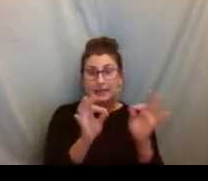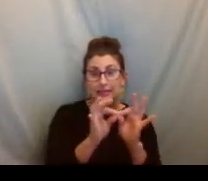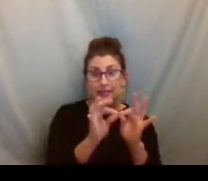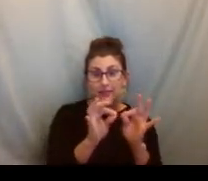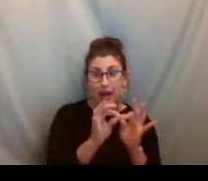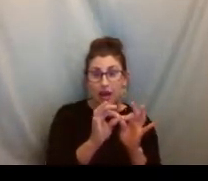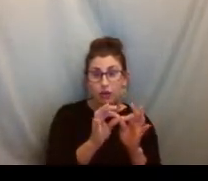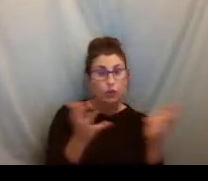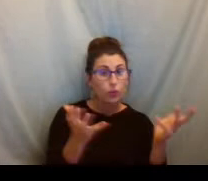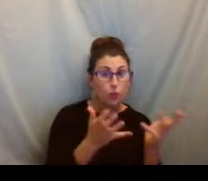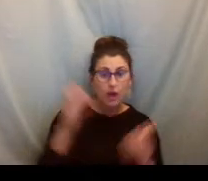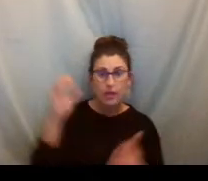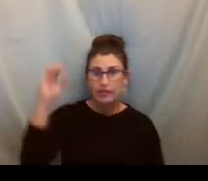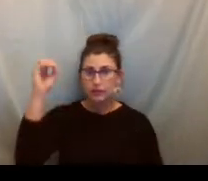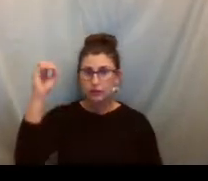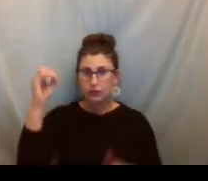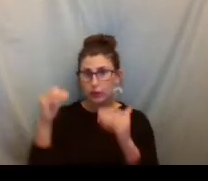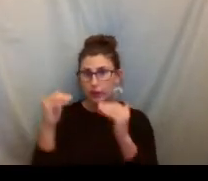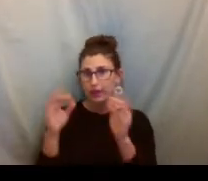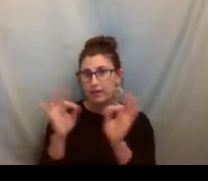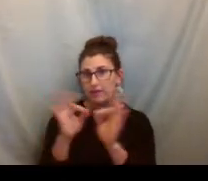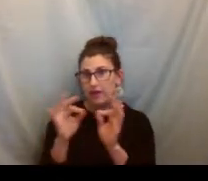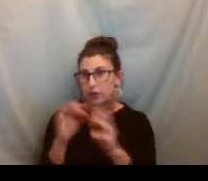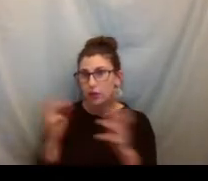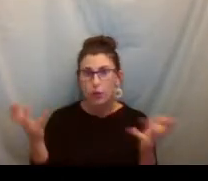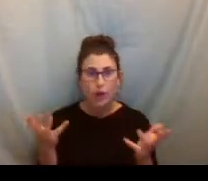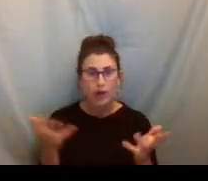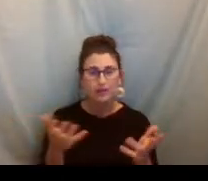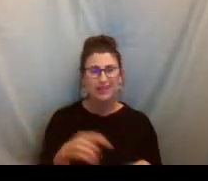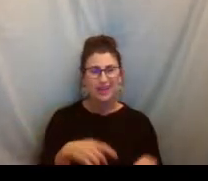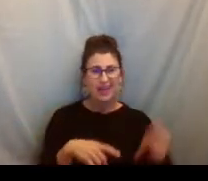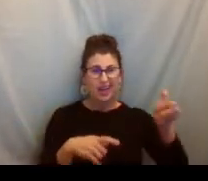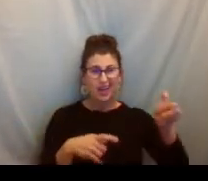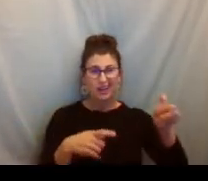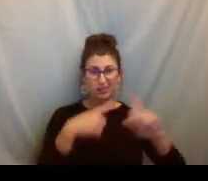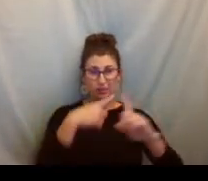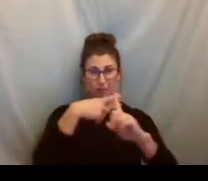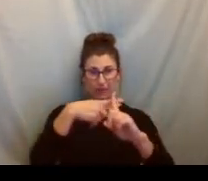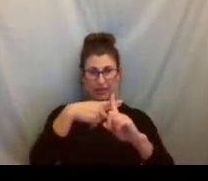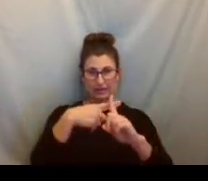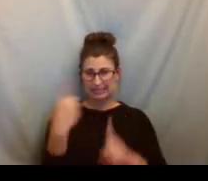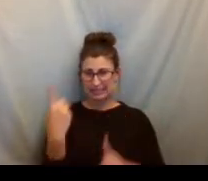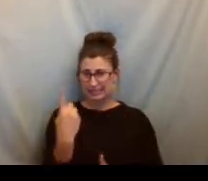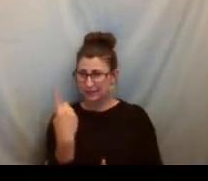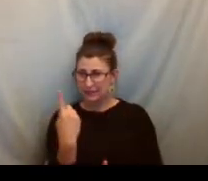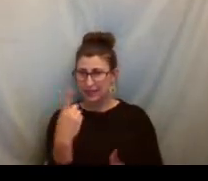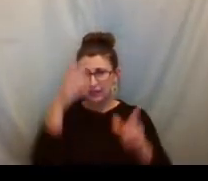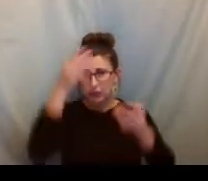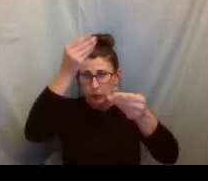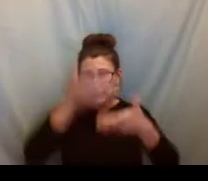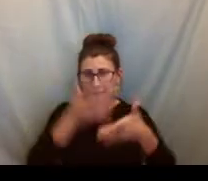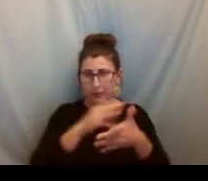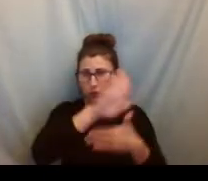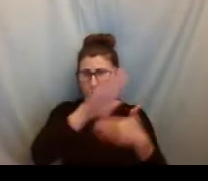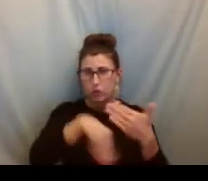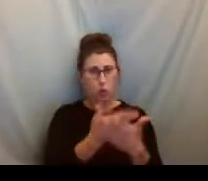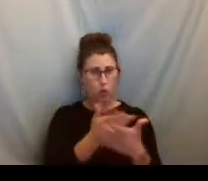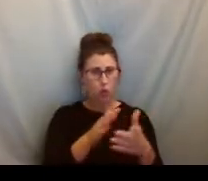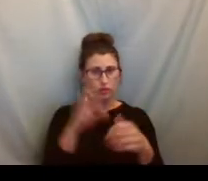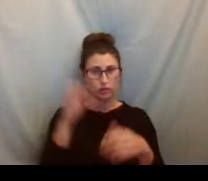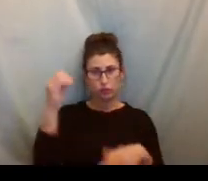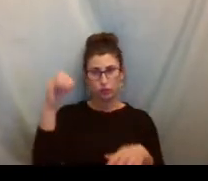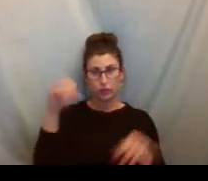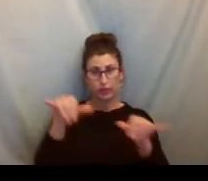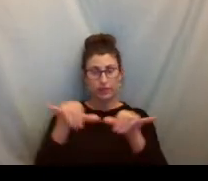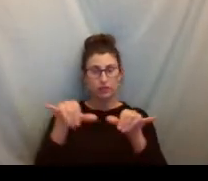value is and what the degree measurement is? Instead of writing x plus something, can you just give me the whole degree measurement? Like over